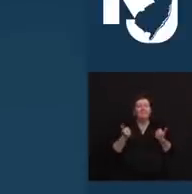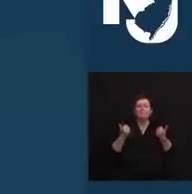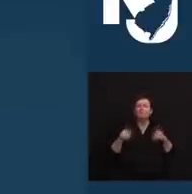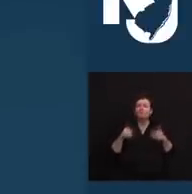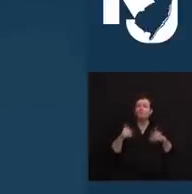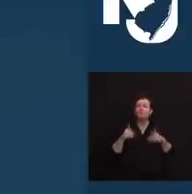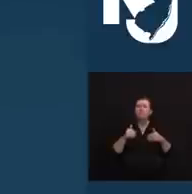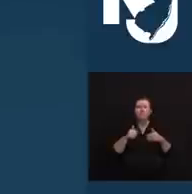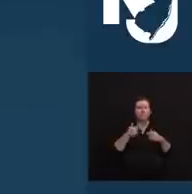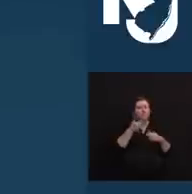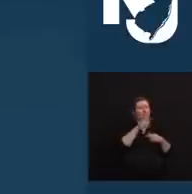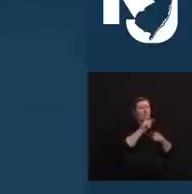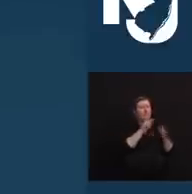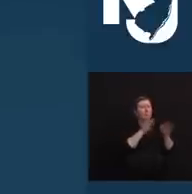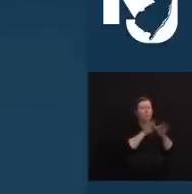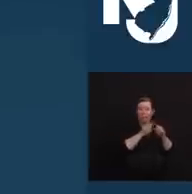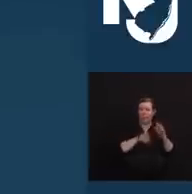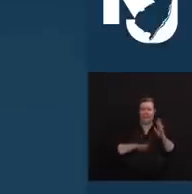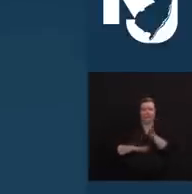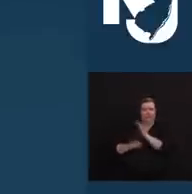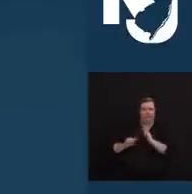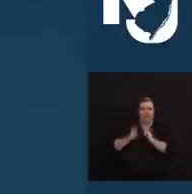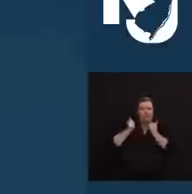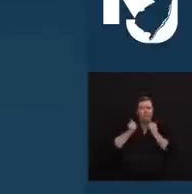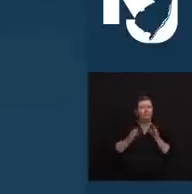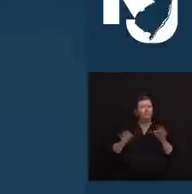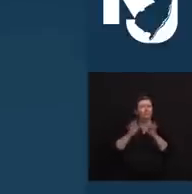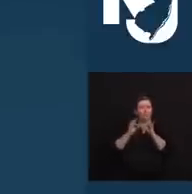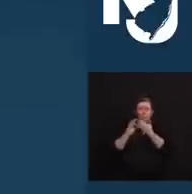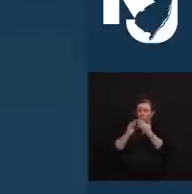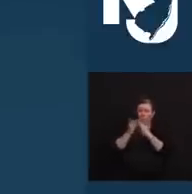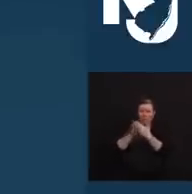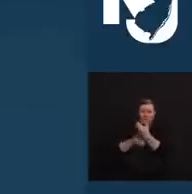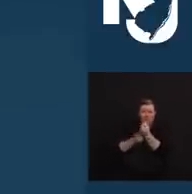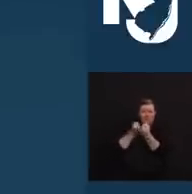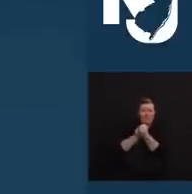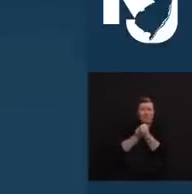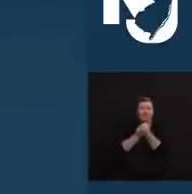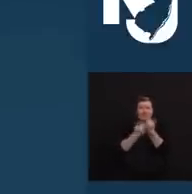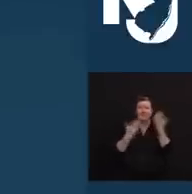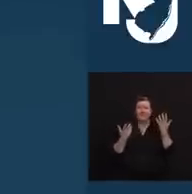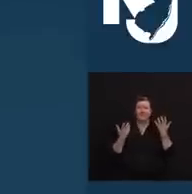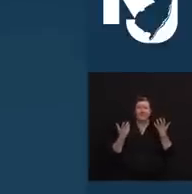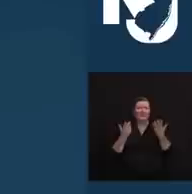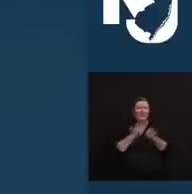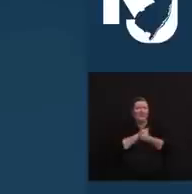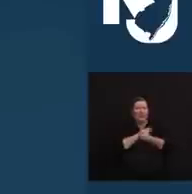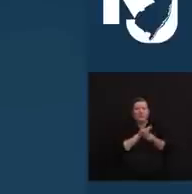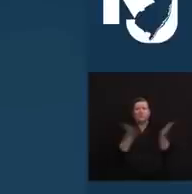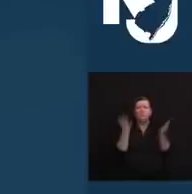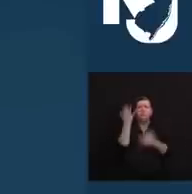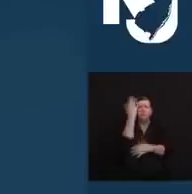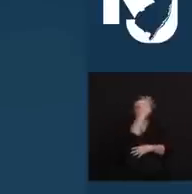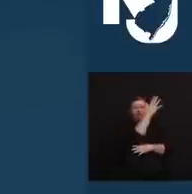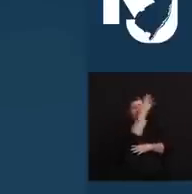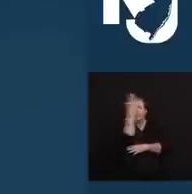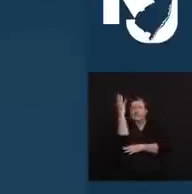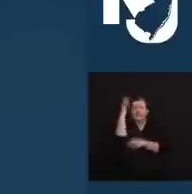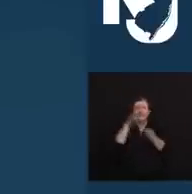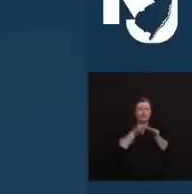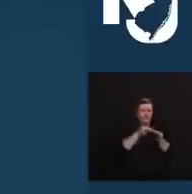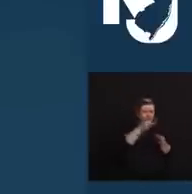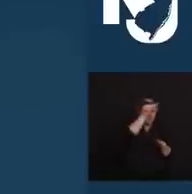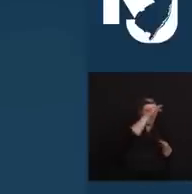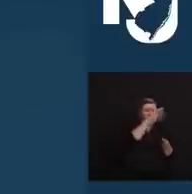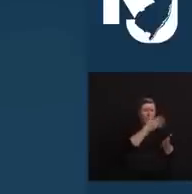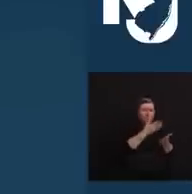but he was more. He was a community advocate known for handing out hundreds of saplings to residents to commemorate Earth Day. He served on